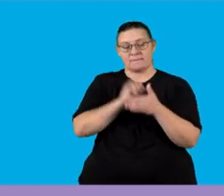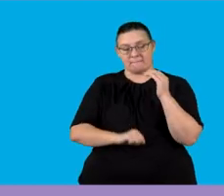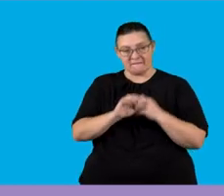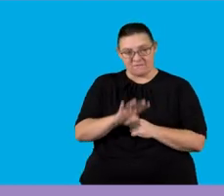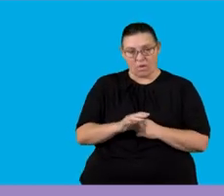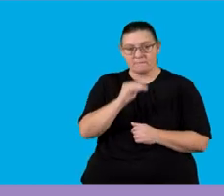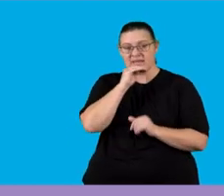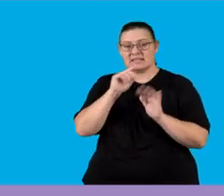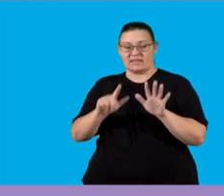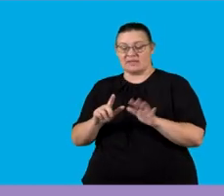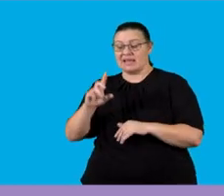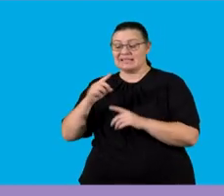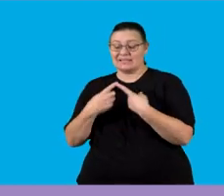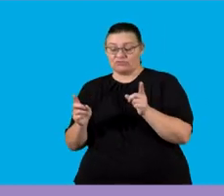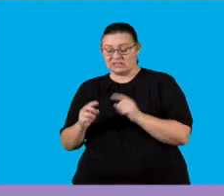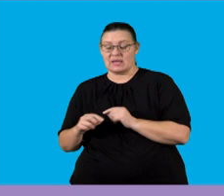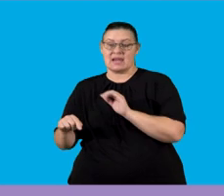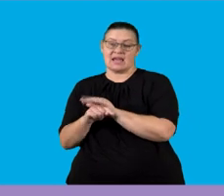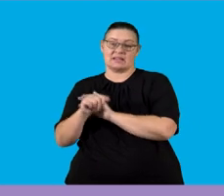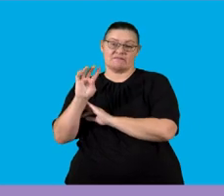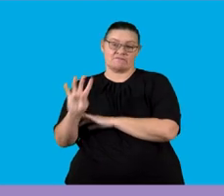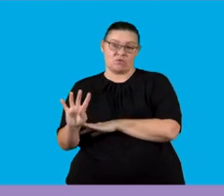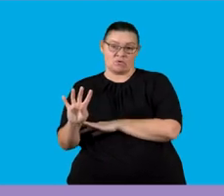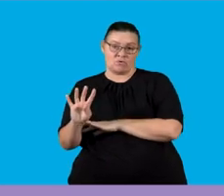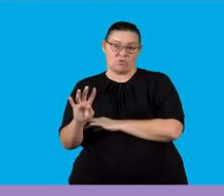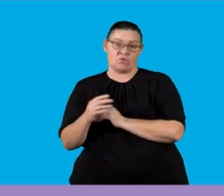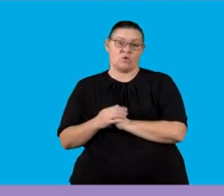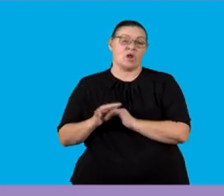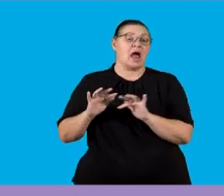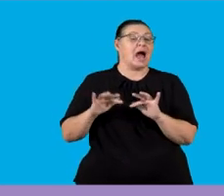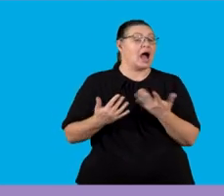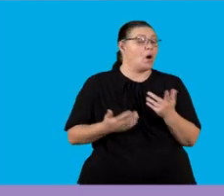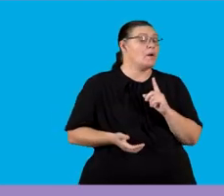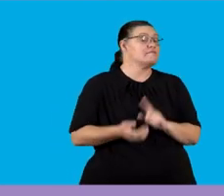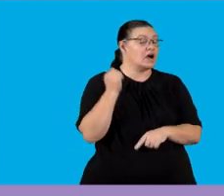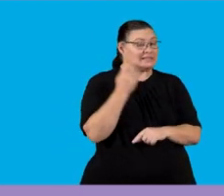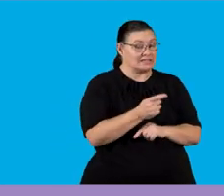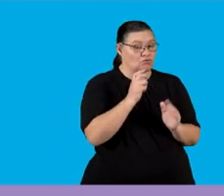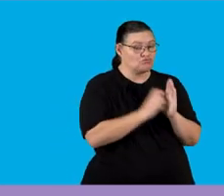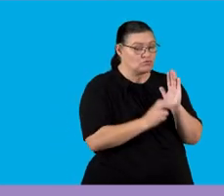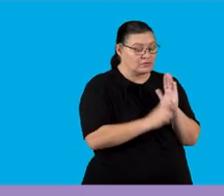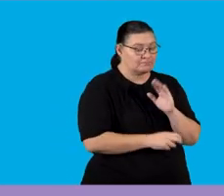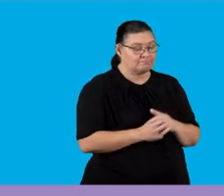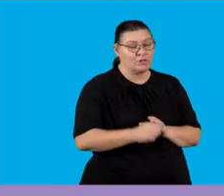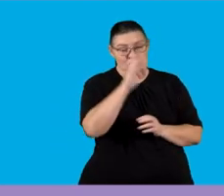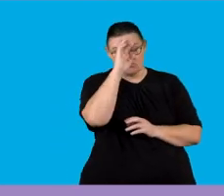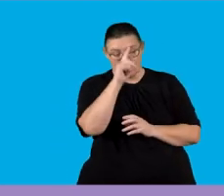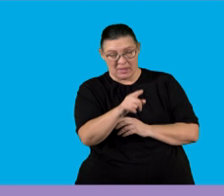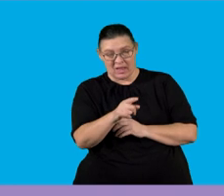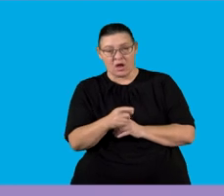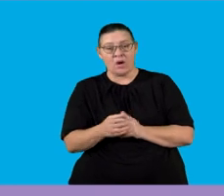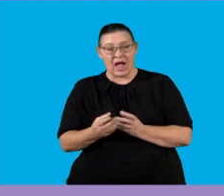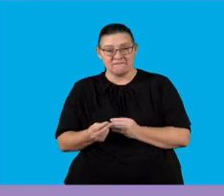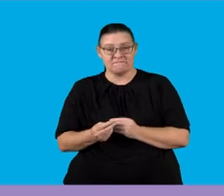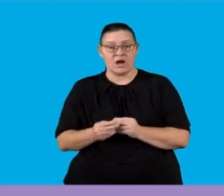Remember, we are going to take our constant difference, multiply it with our term number, add or subtract a